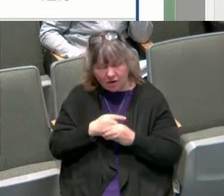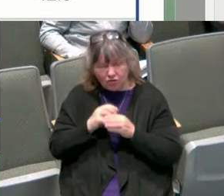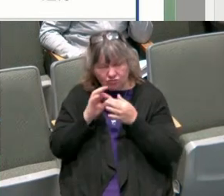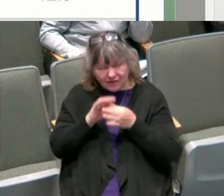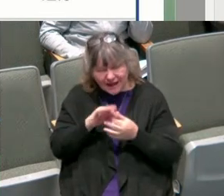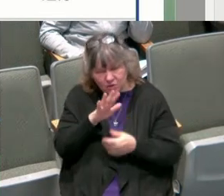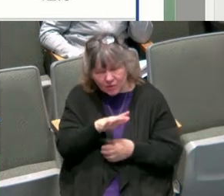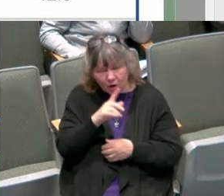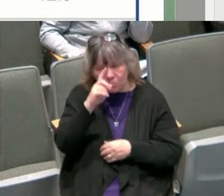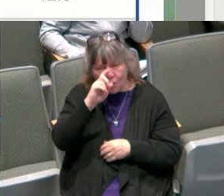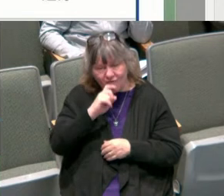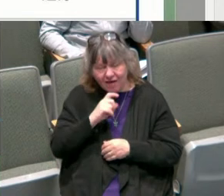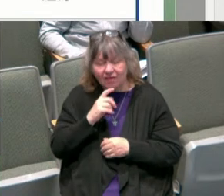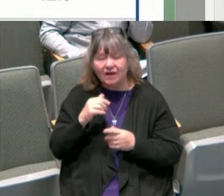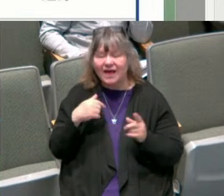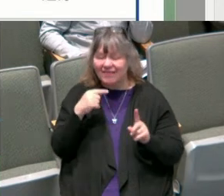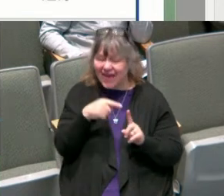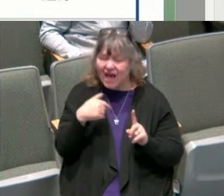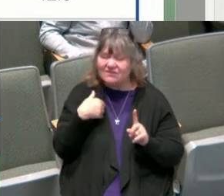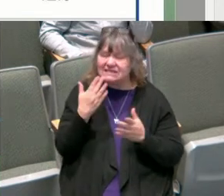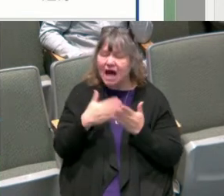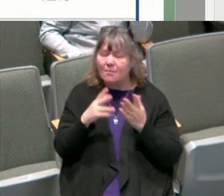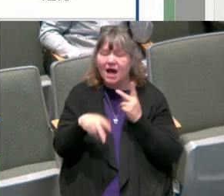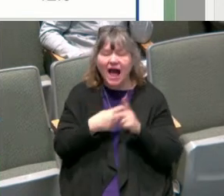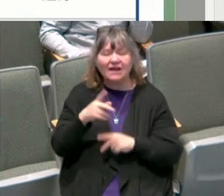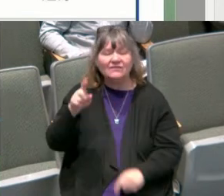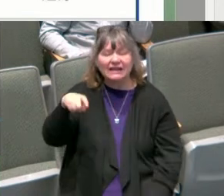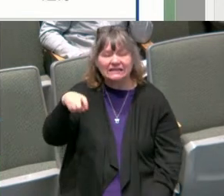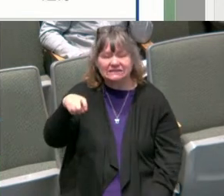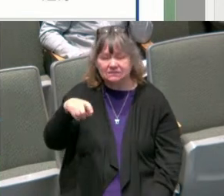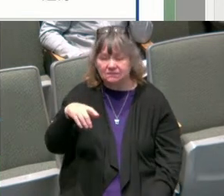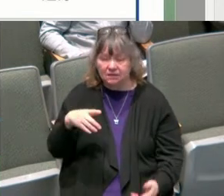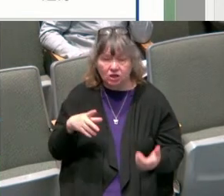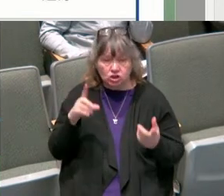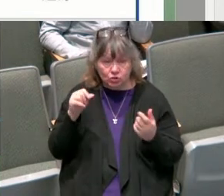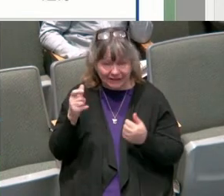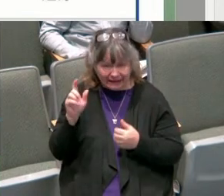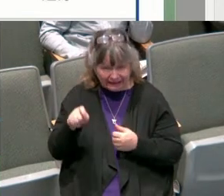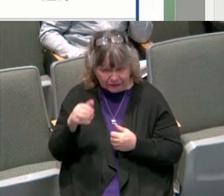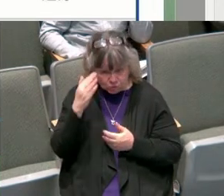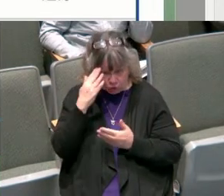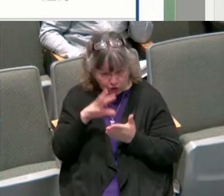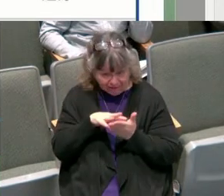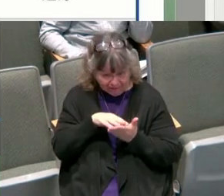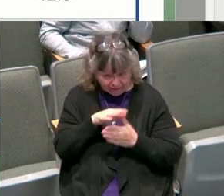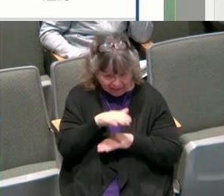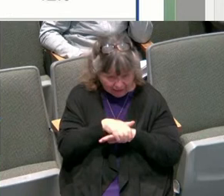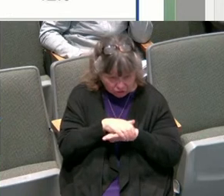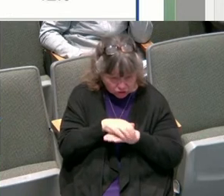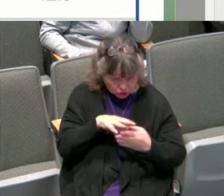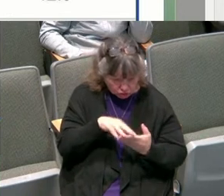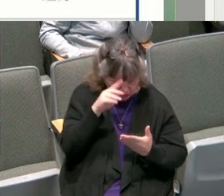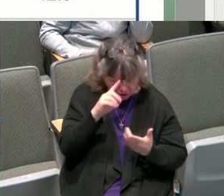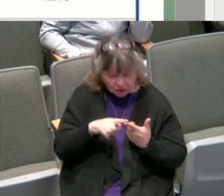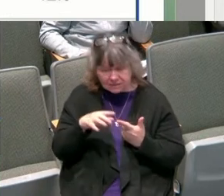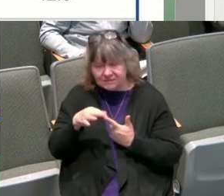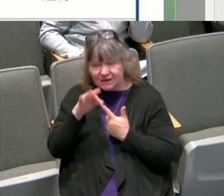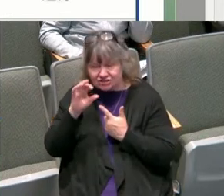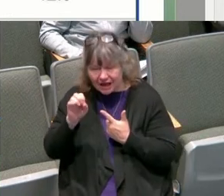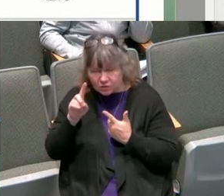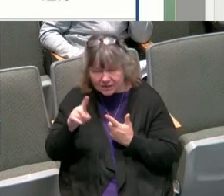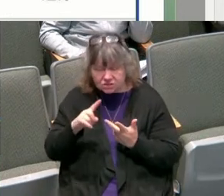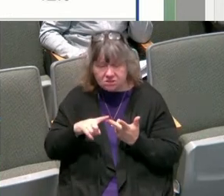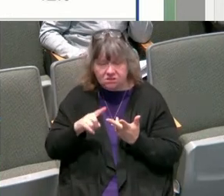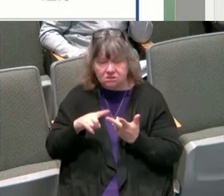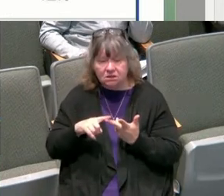profiles have some kind of need whether it's they need to learn the English language they have special education needs they have